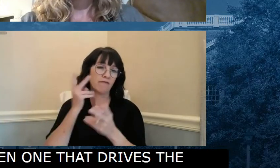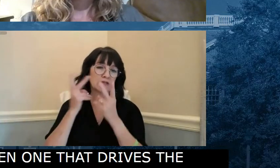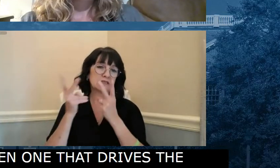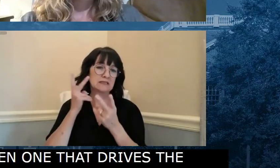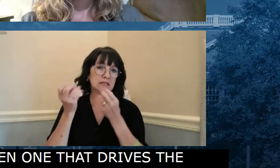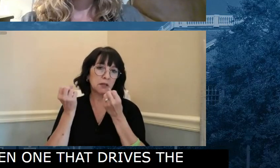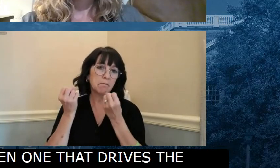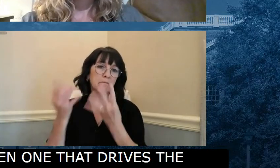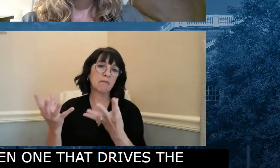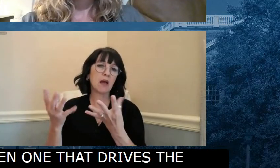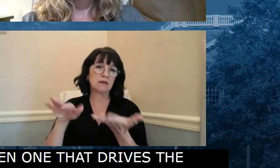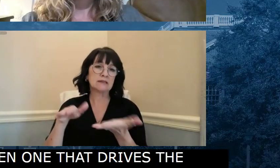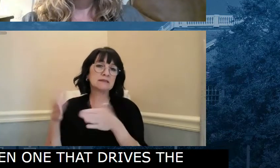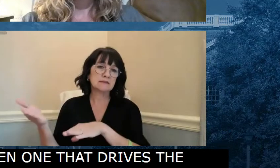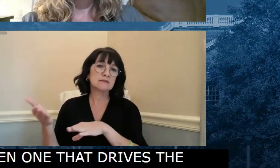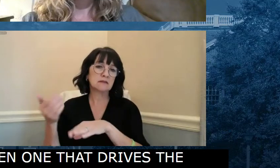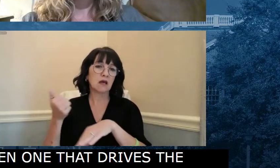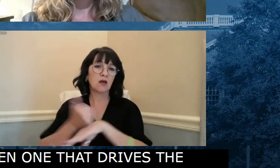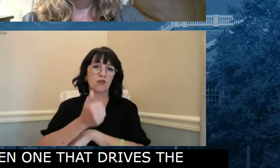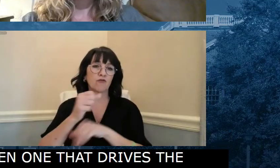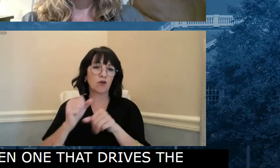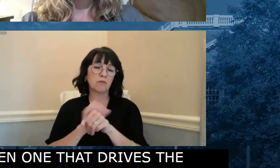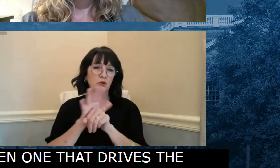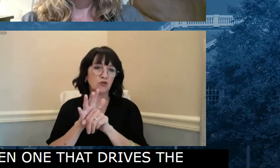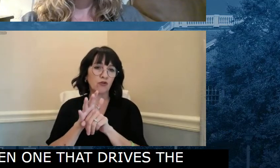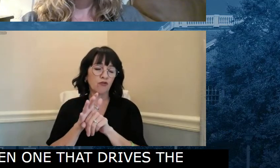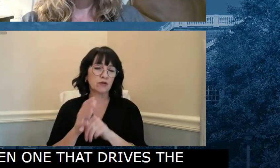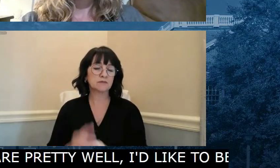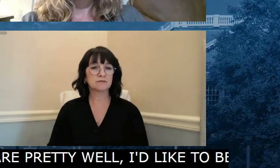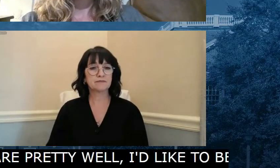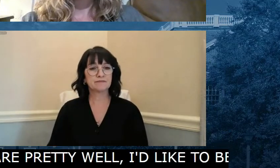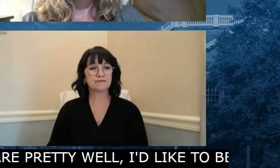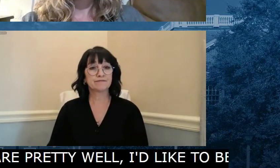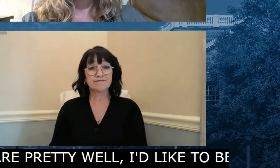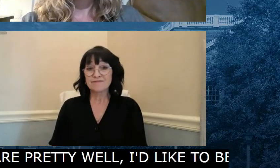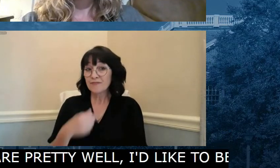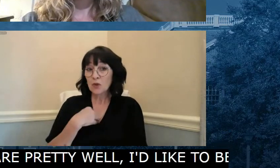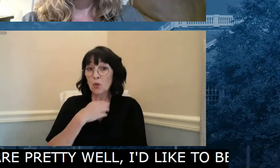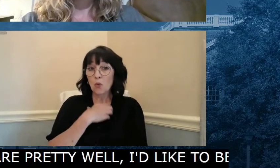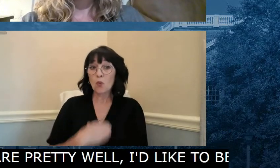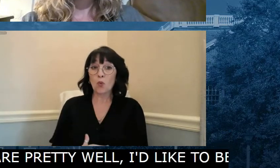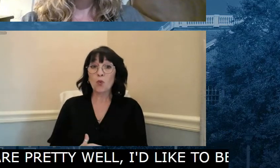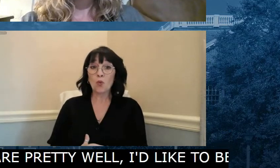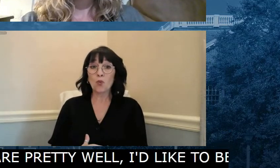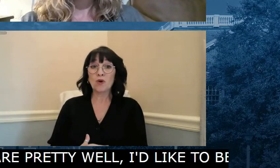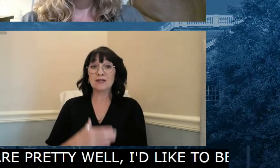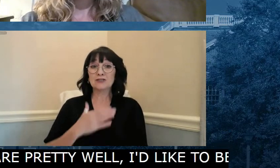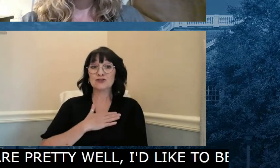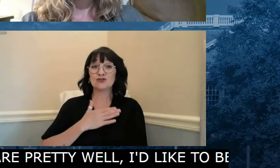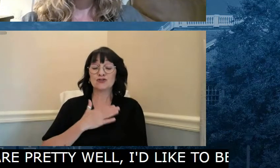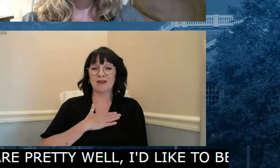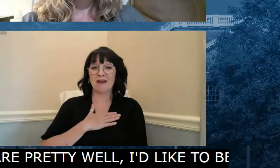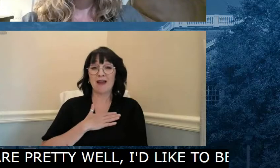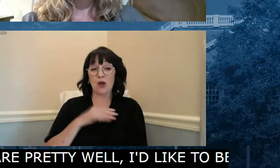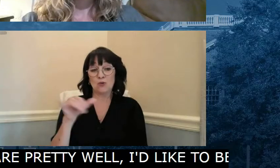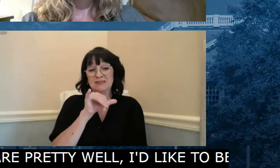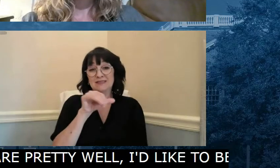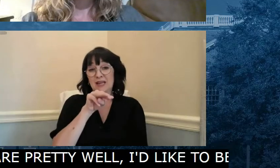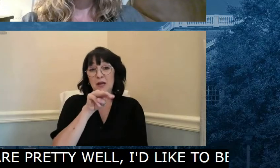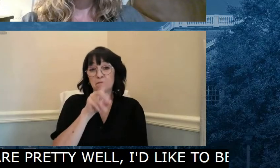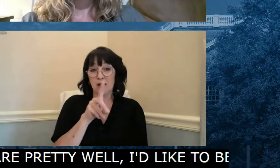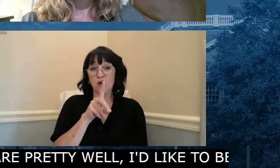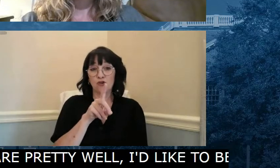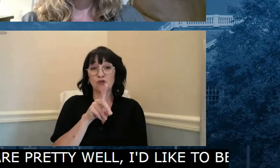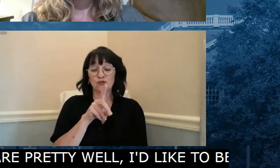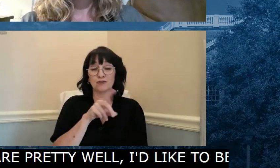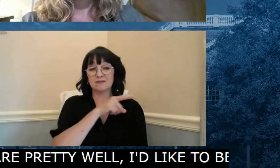to be better. I'd like to frankly be a vaccination rate like Maryland. Maryland does better than